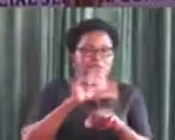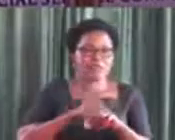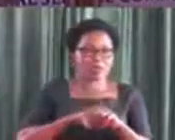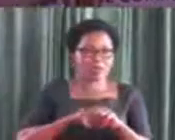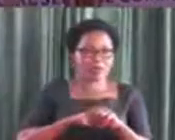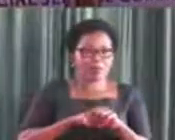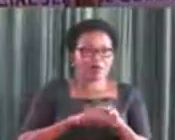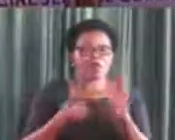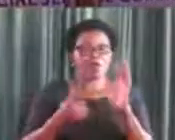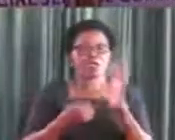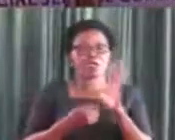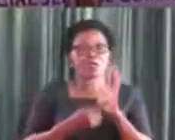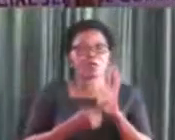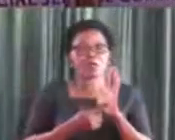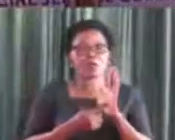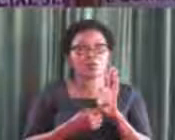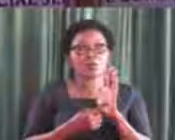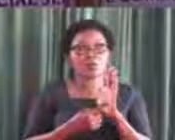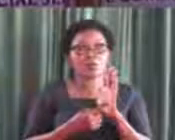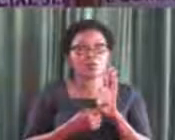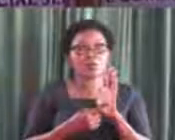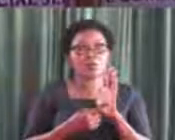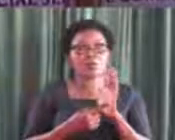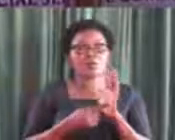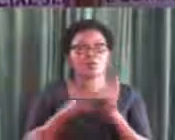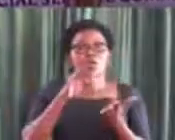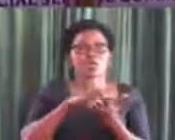case in point is the one on gender